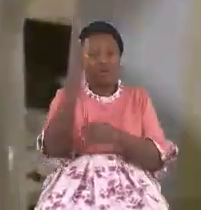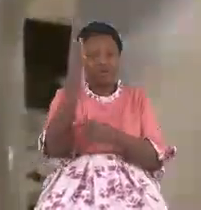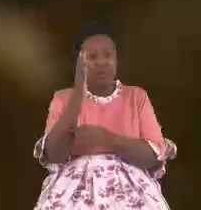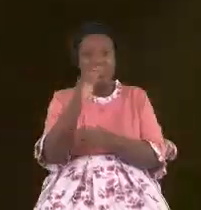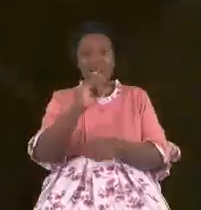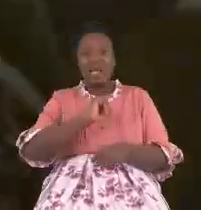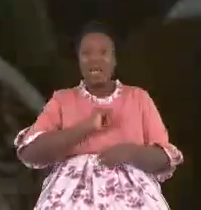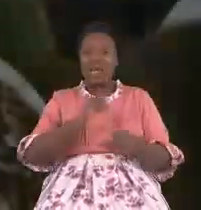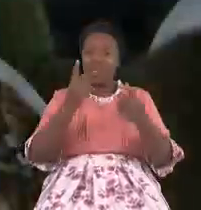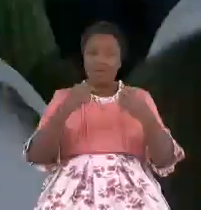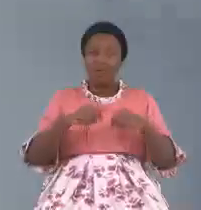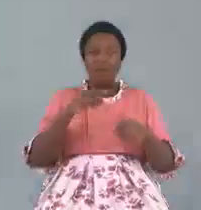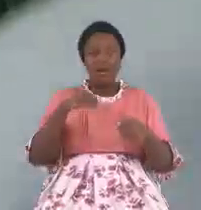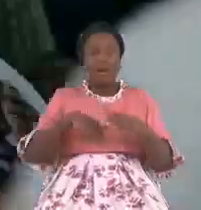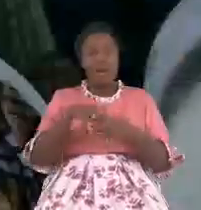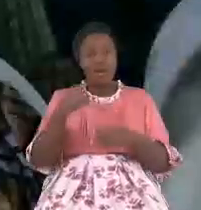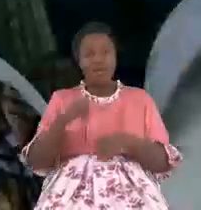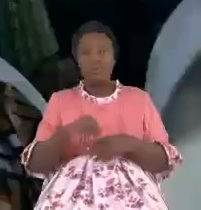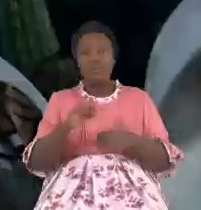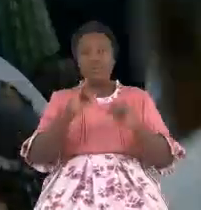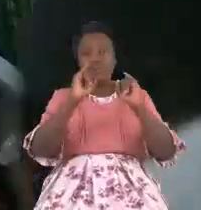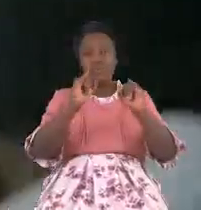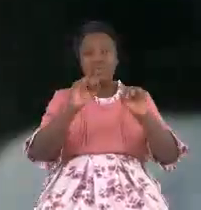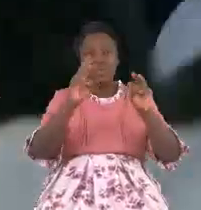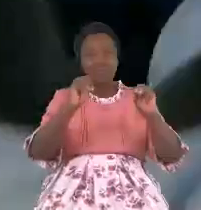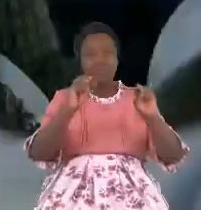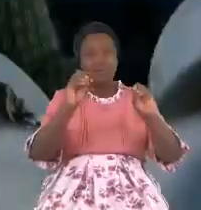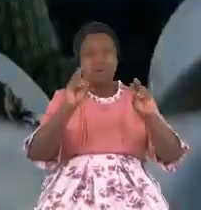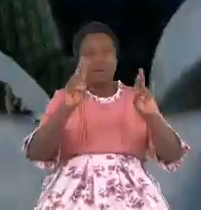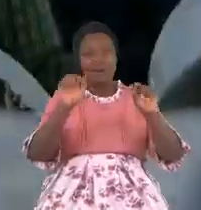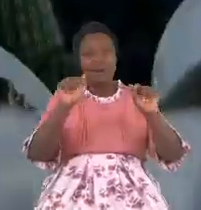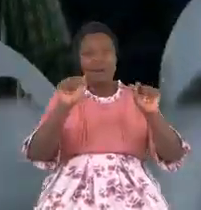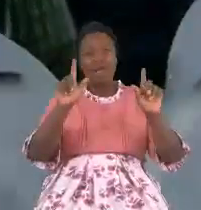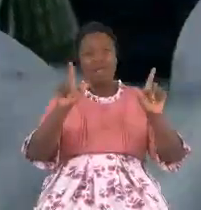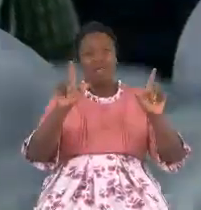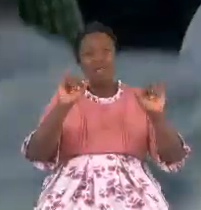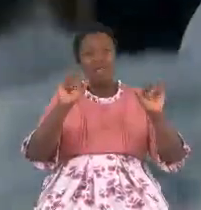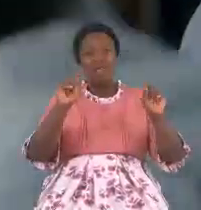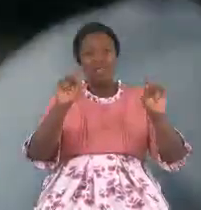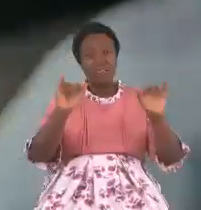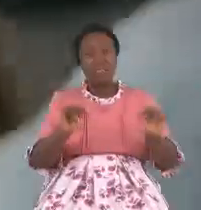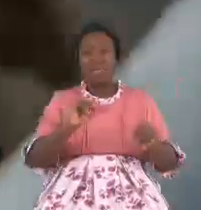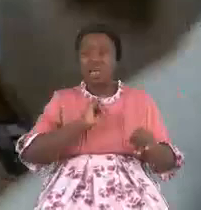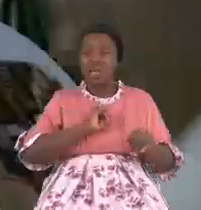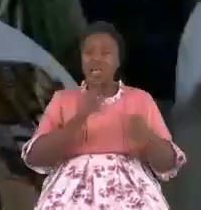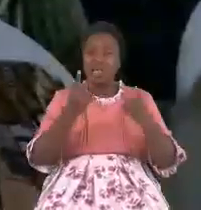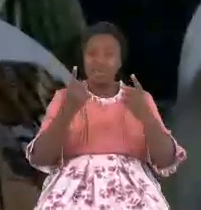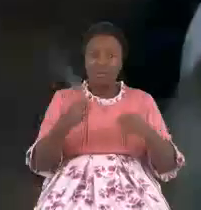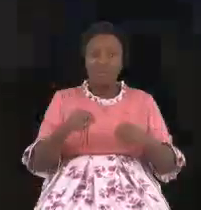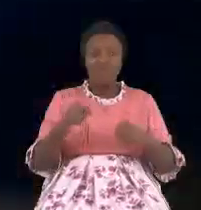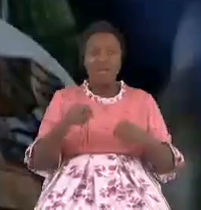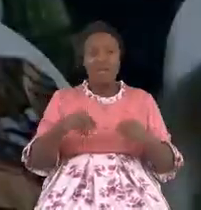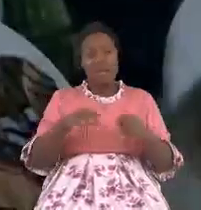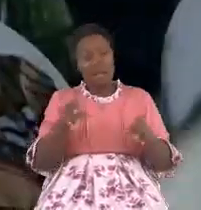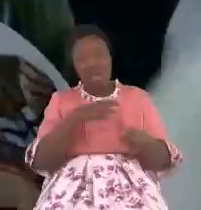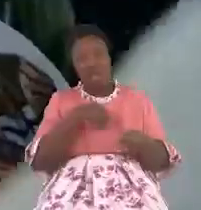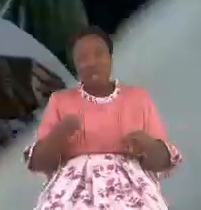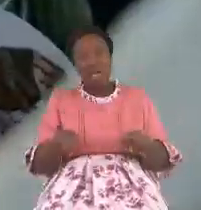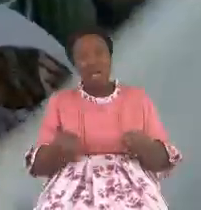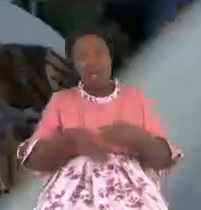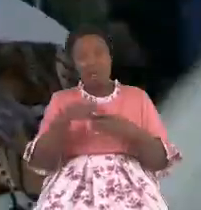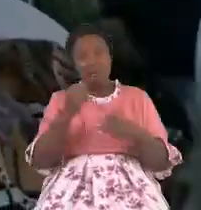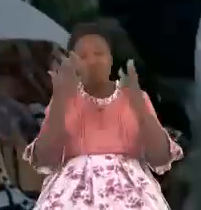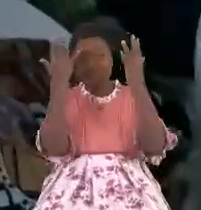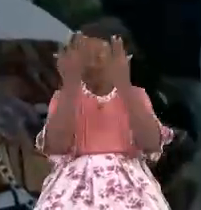habit i come out of darkness i come as you come as you come